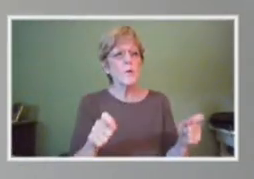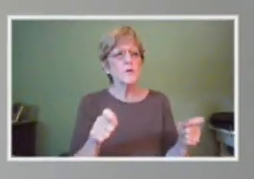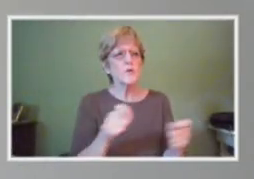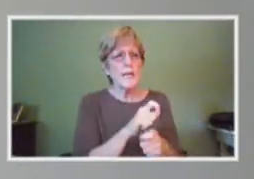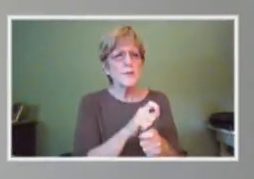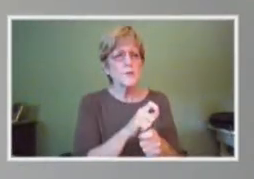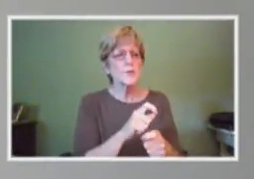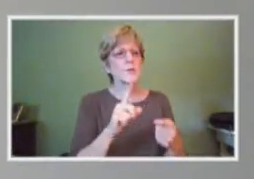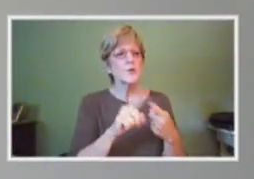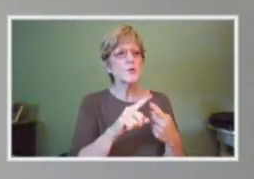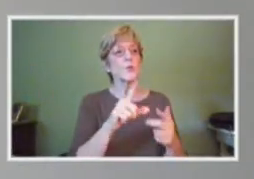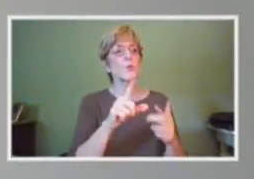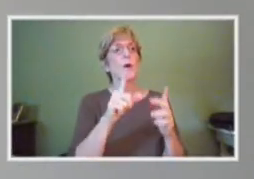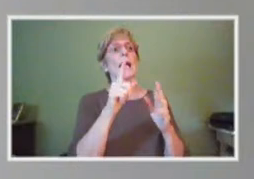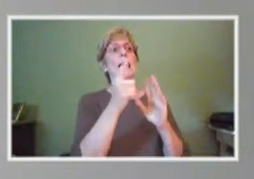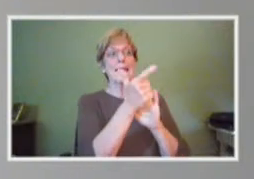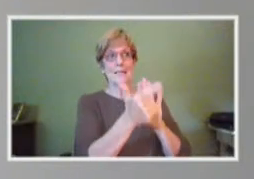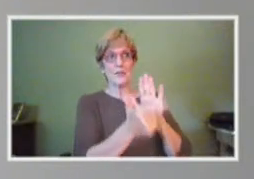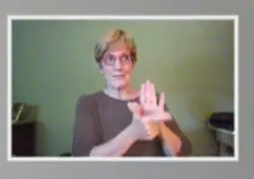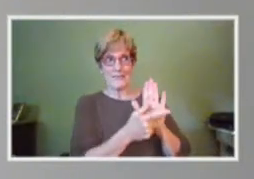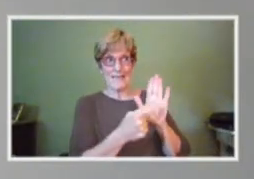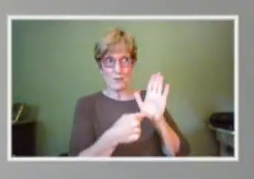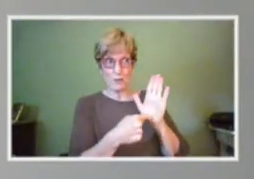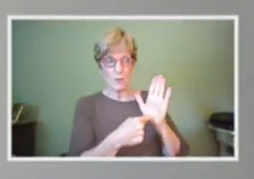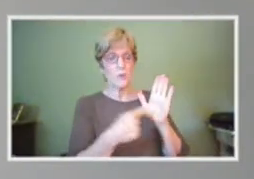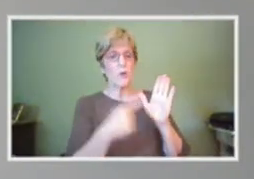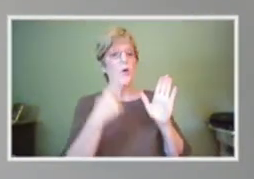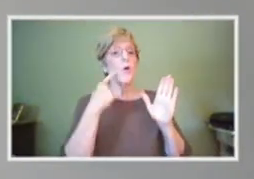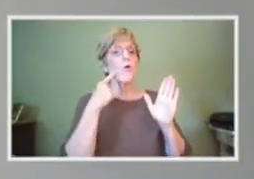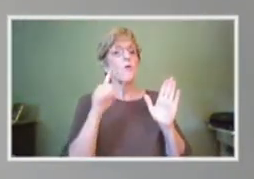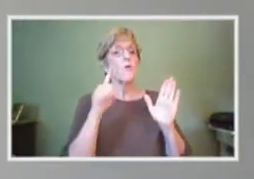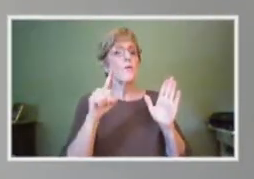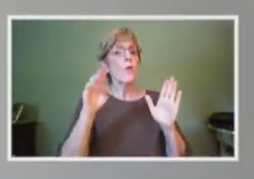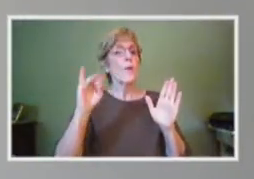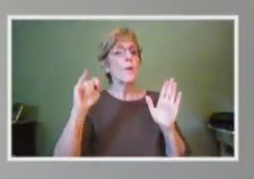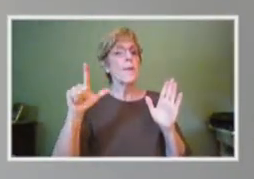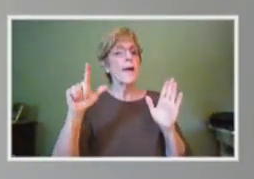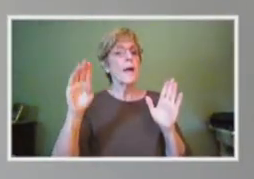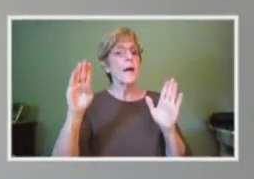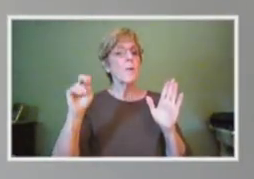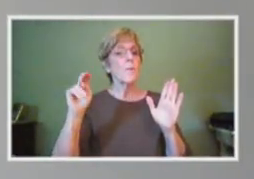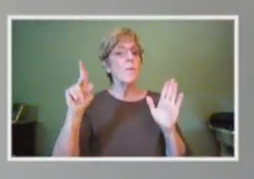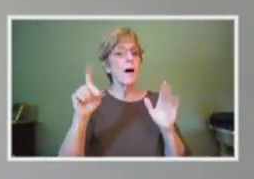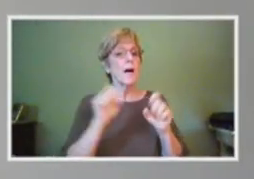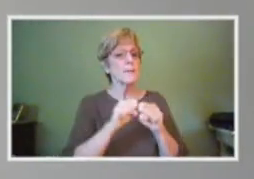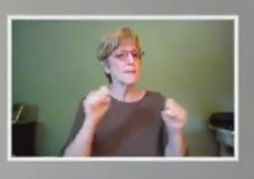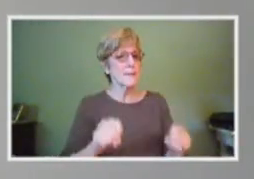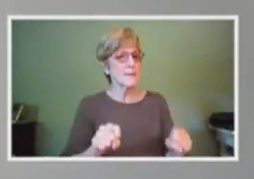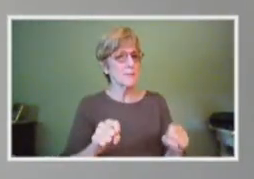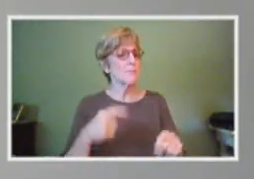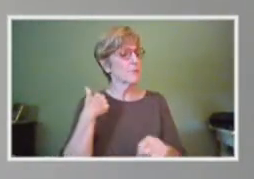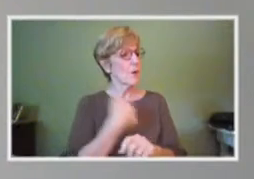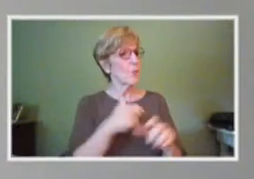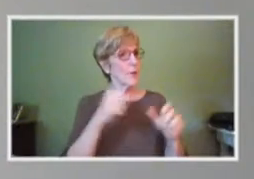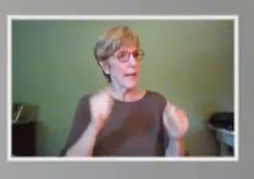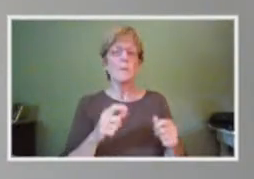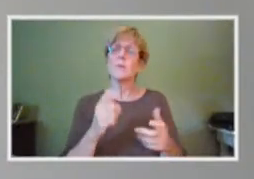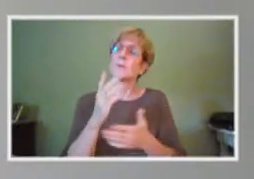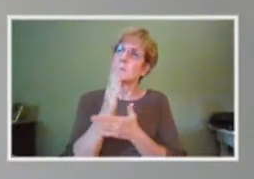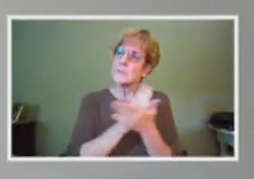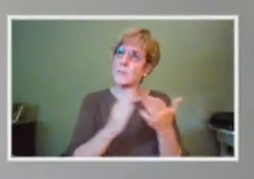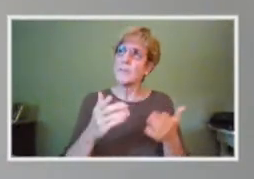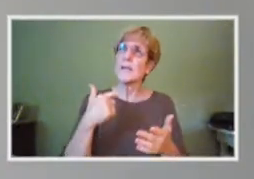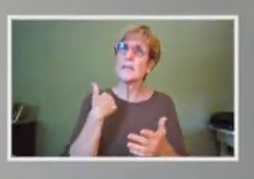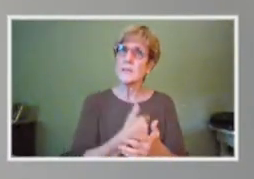to legislation when it comes to the bail bond system. So are we able to, there are some things that we've actually